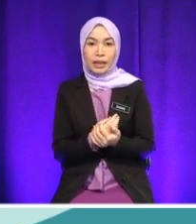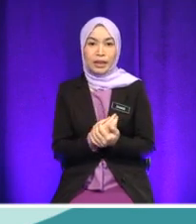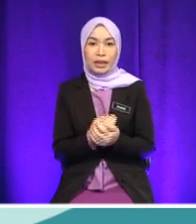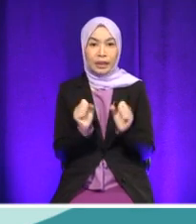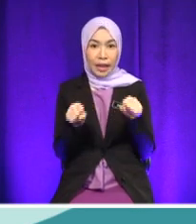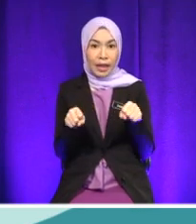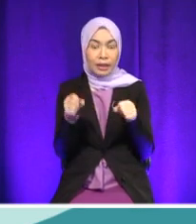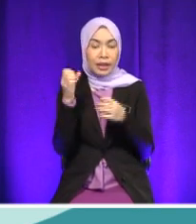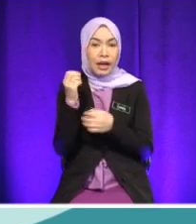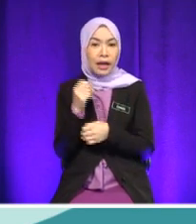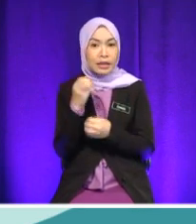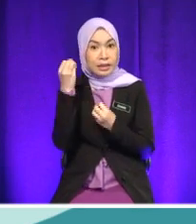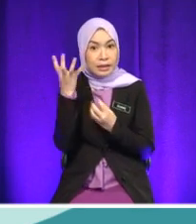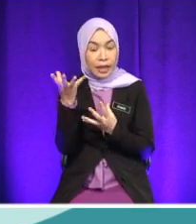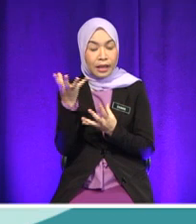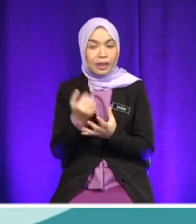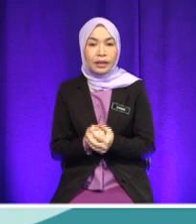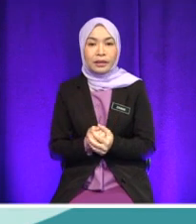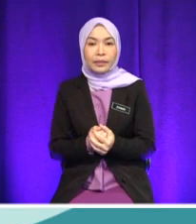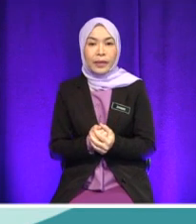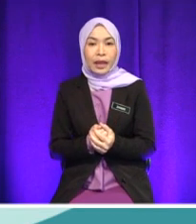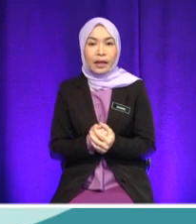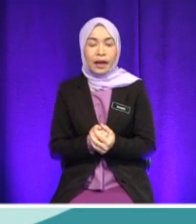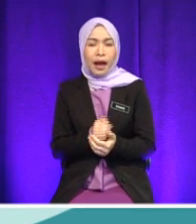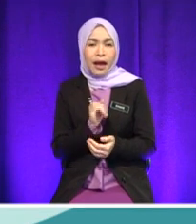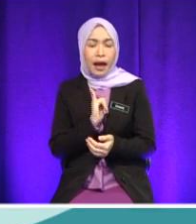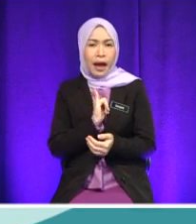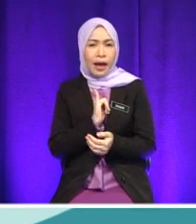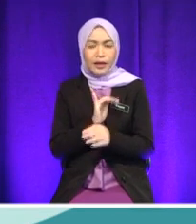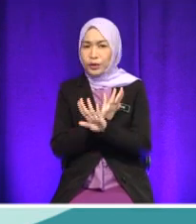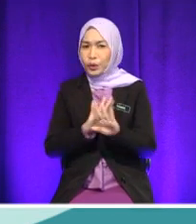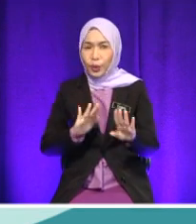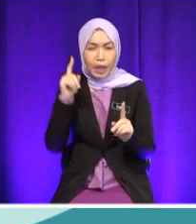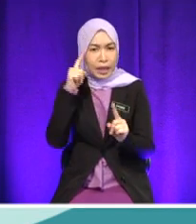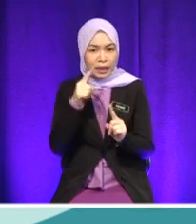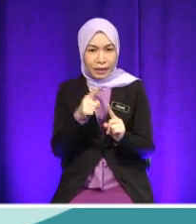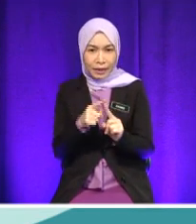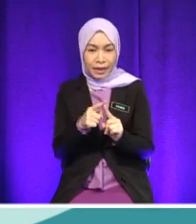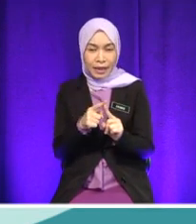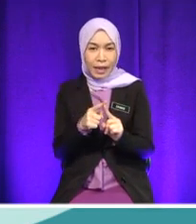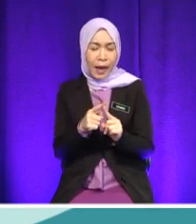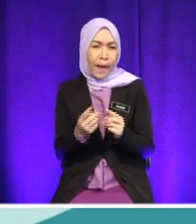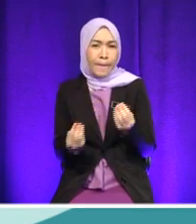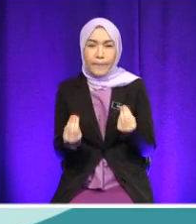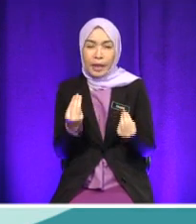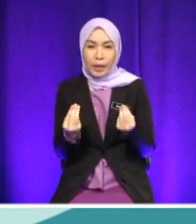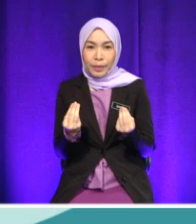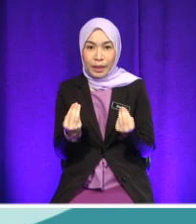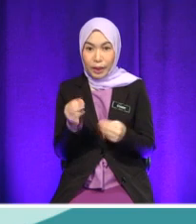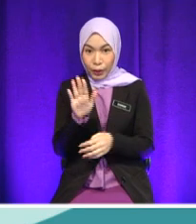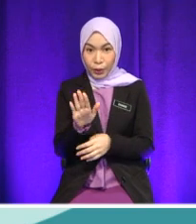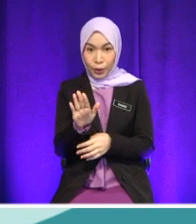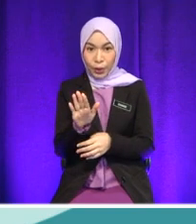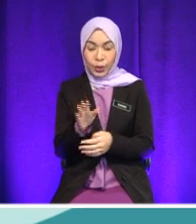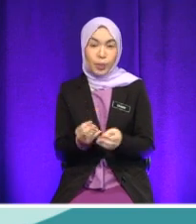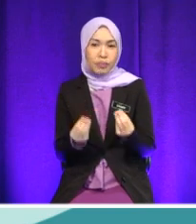you because I think that, okay? Or you can say that I think you are or you might be wrong about that, and then you provide your